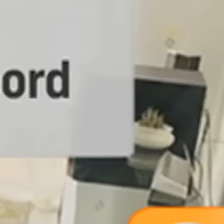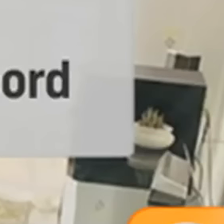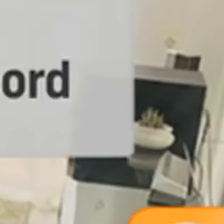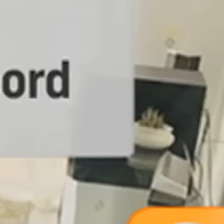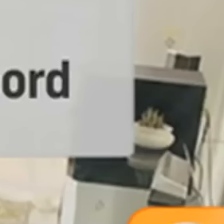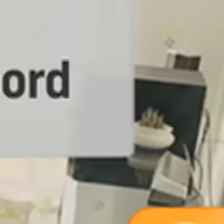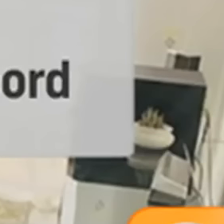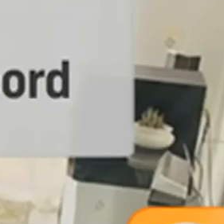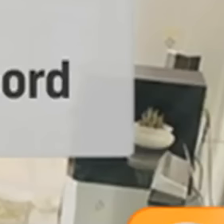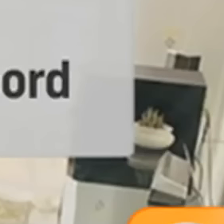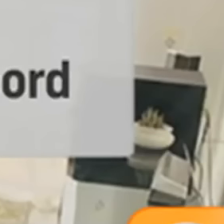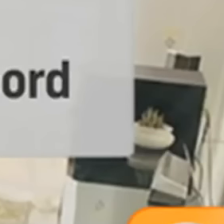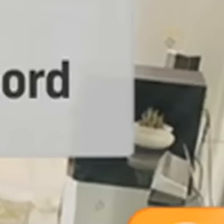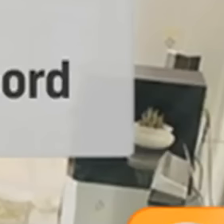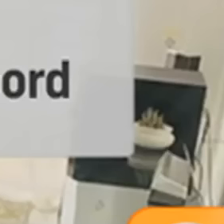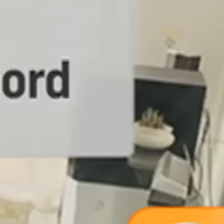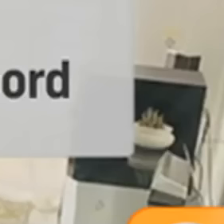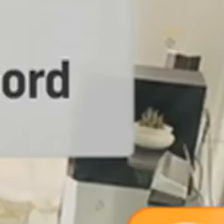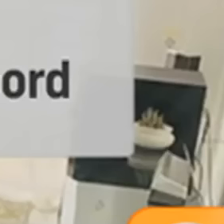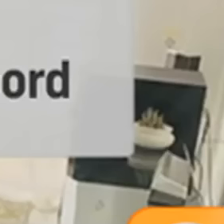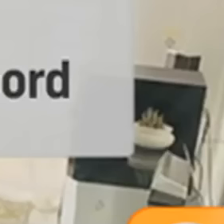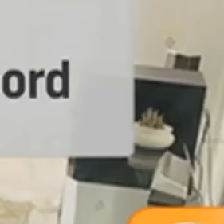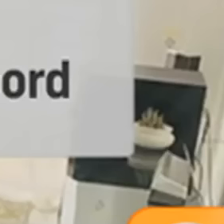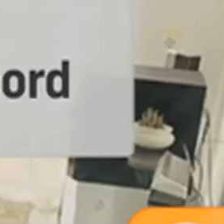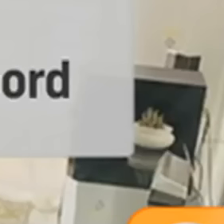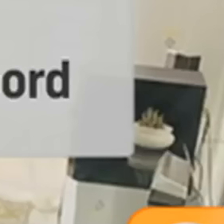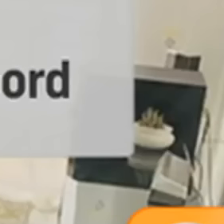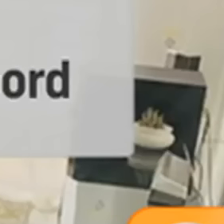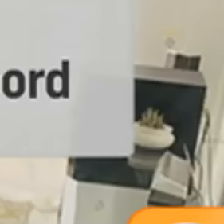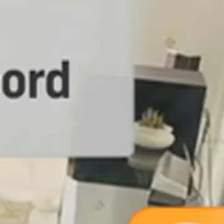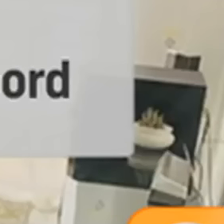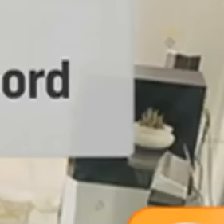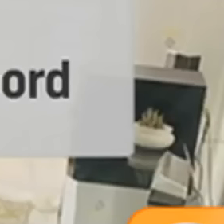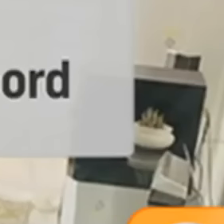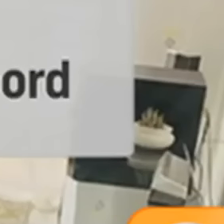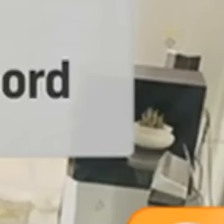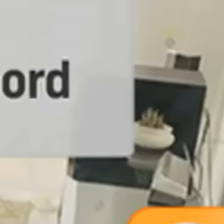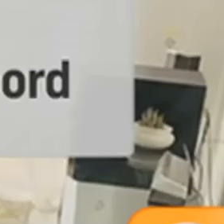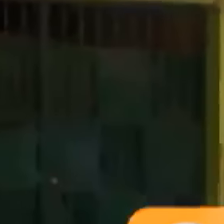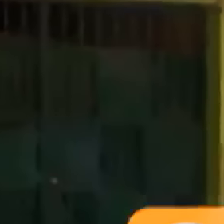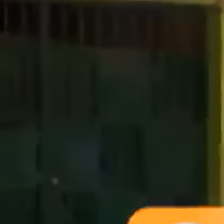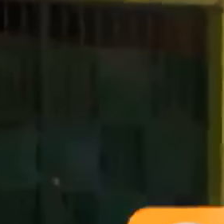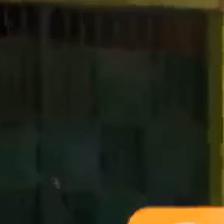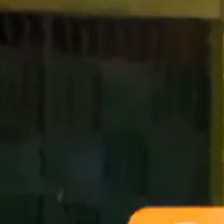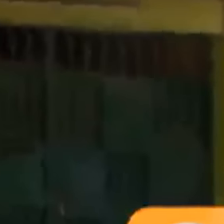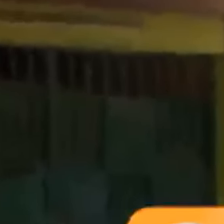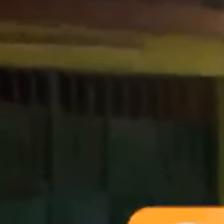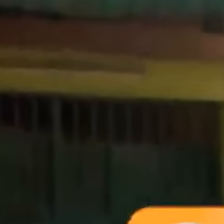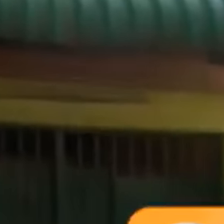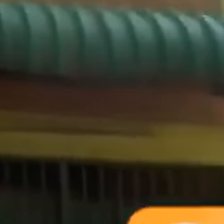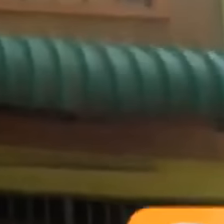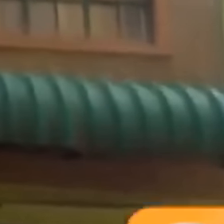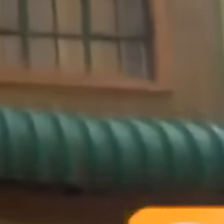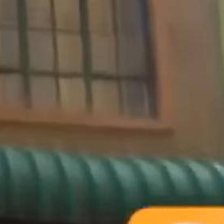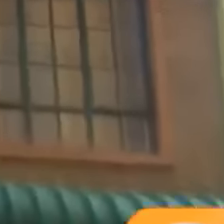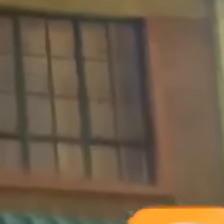policy, and maintain a security occurrence book to record daily incidents. In the new rules, identification